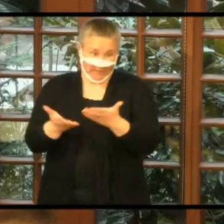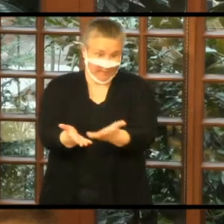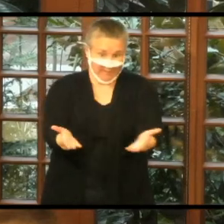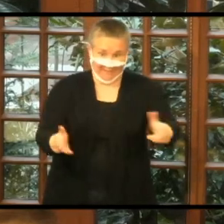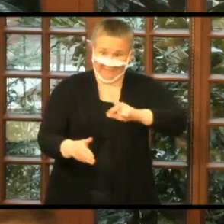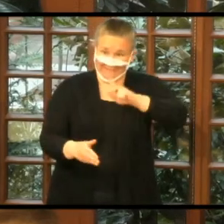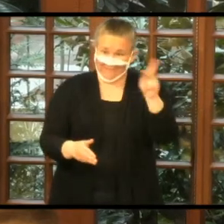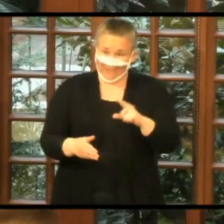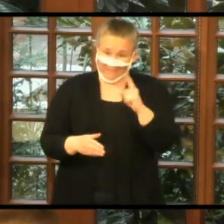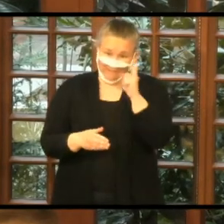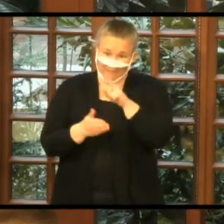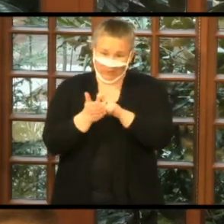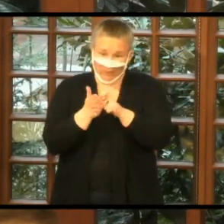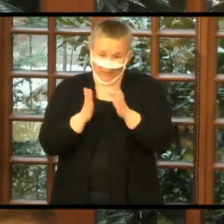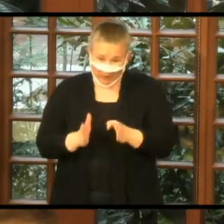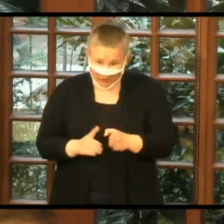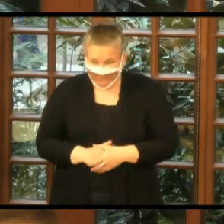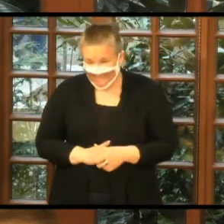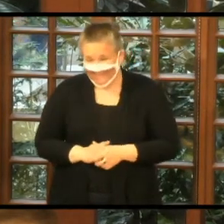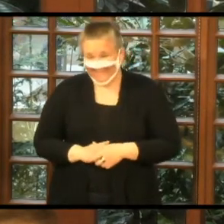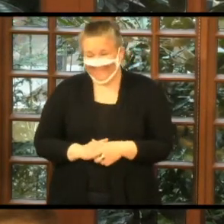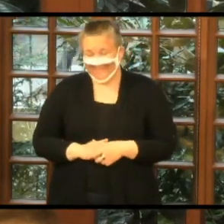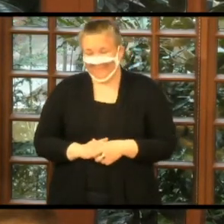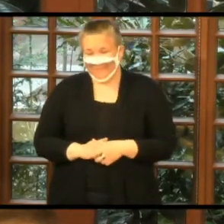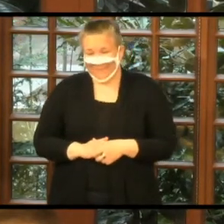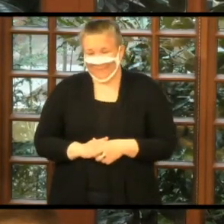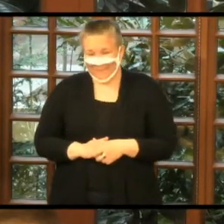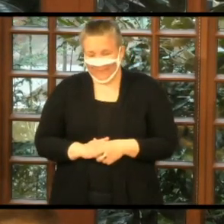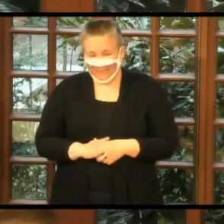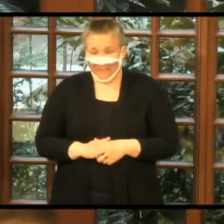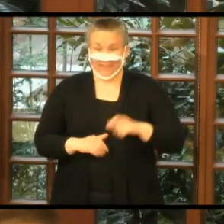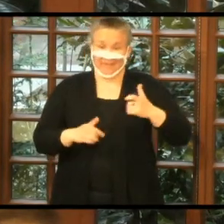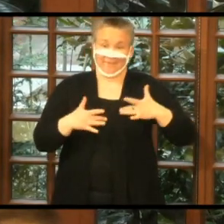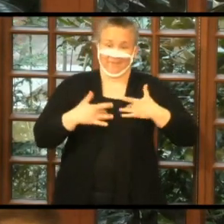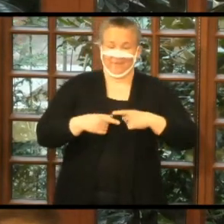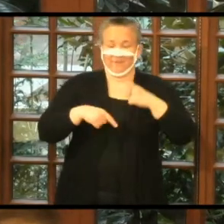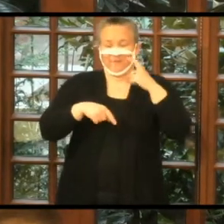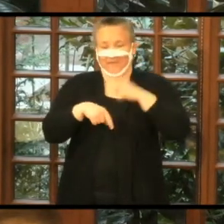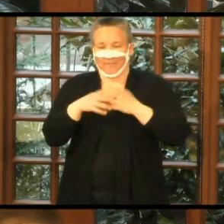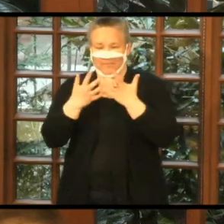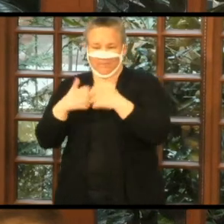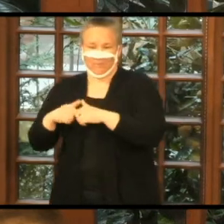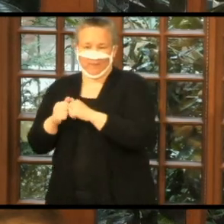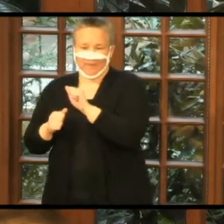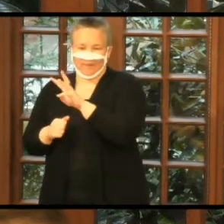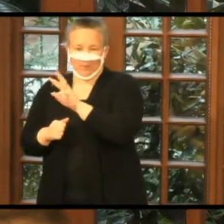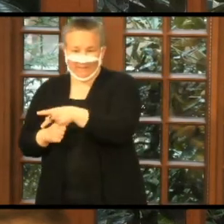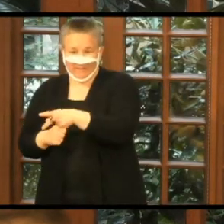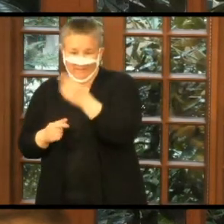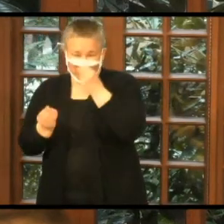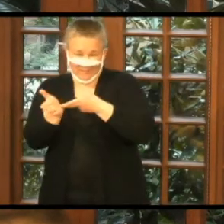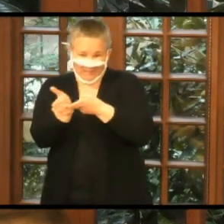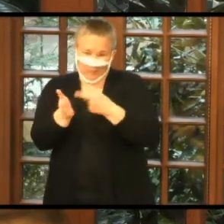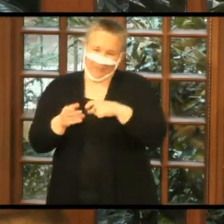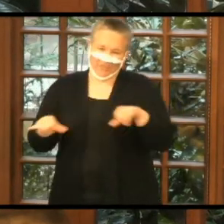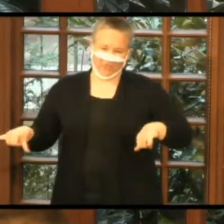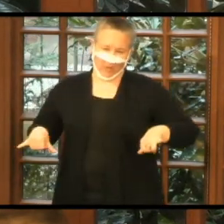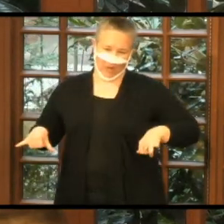Philadelphia fiction writers. We timed this event with AWP, to be honest, so we could show